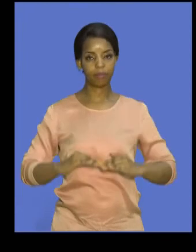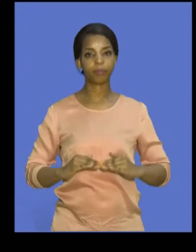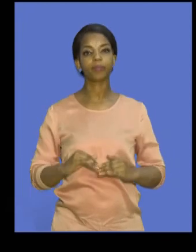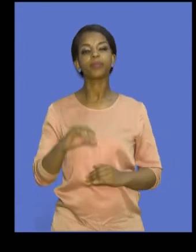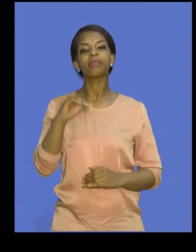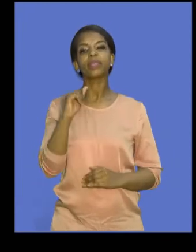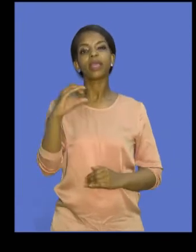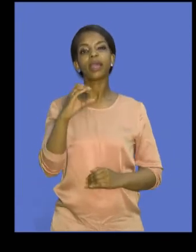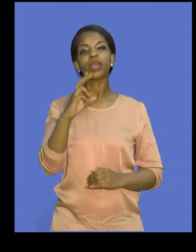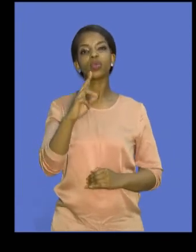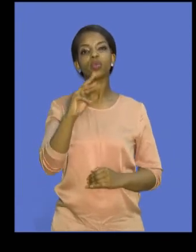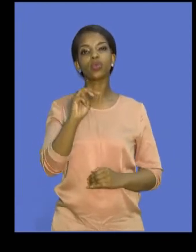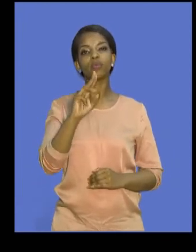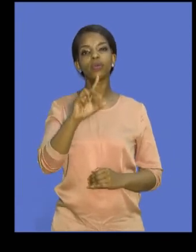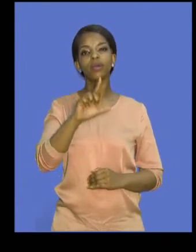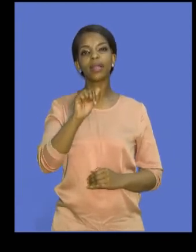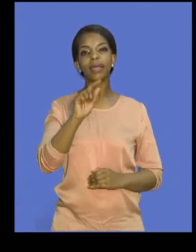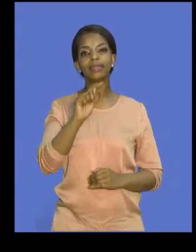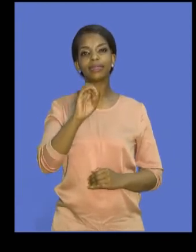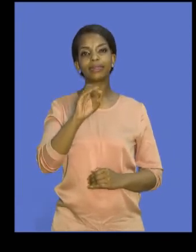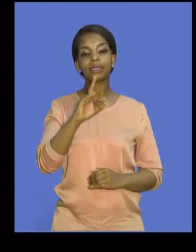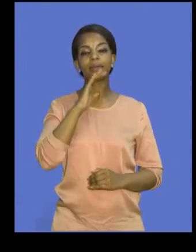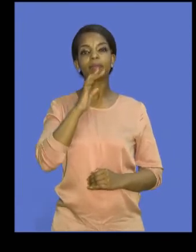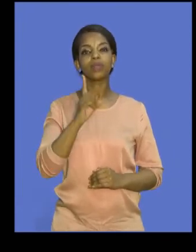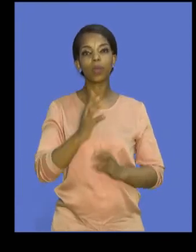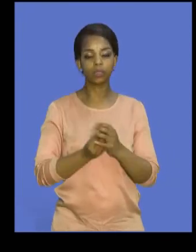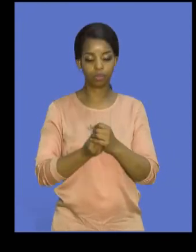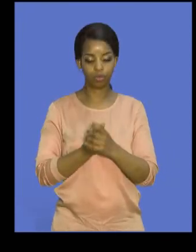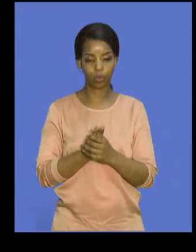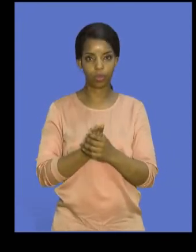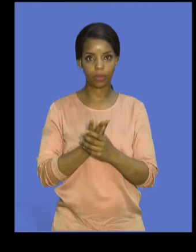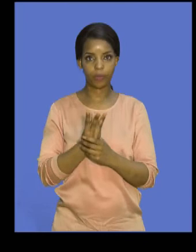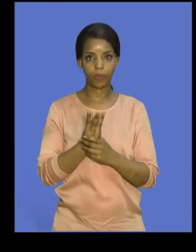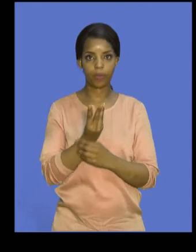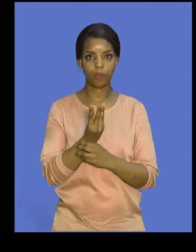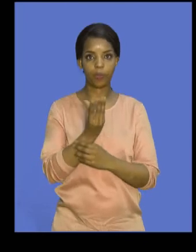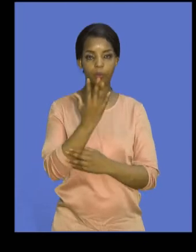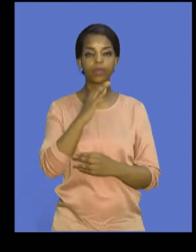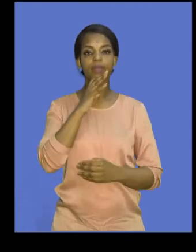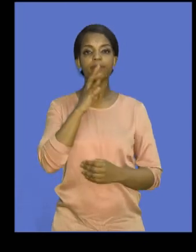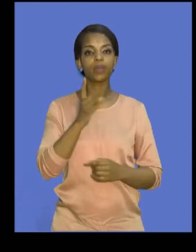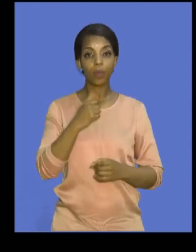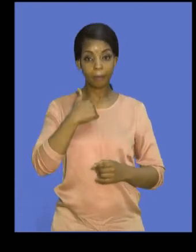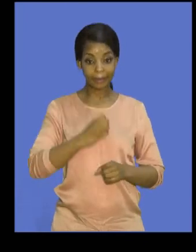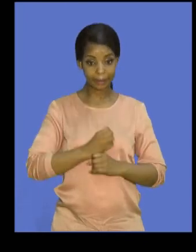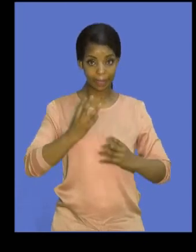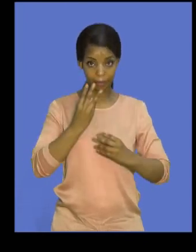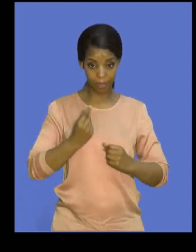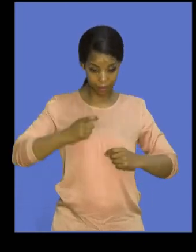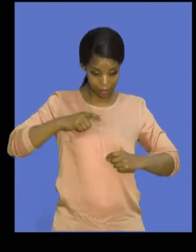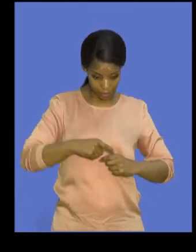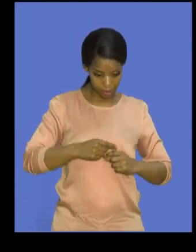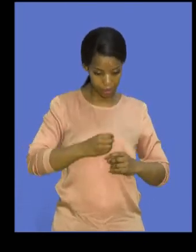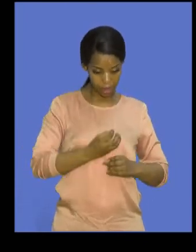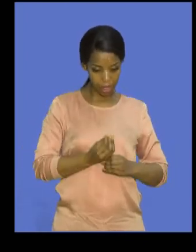this instance, right? The growth. So growth in terms of what you started with, what did it grow to be? And